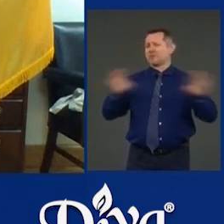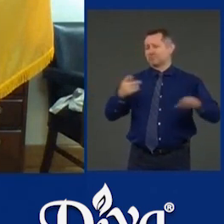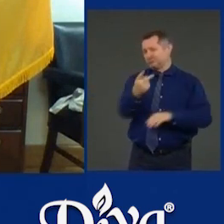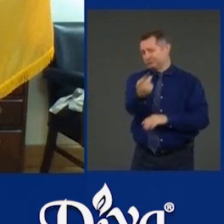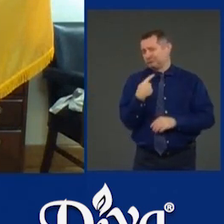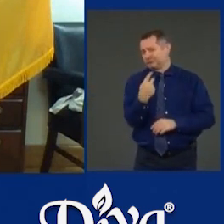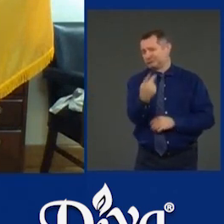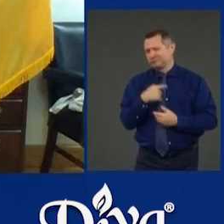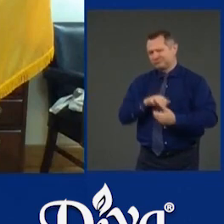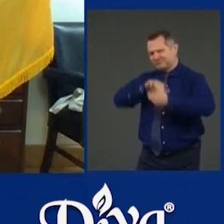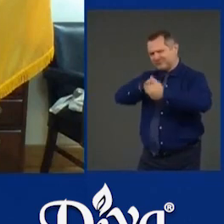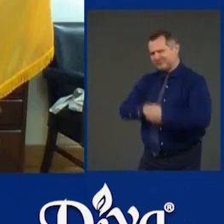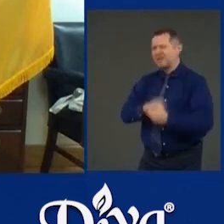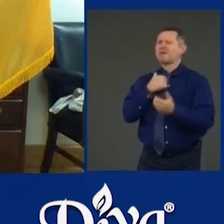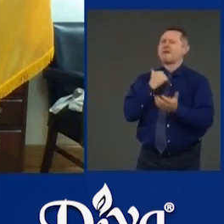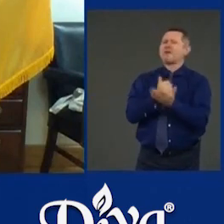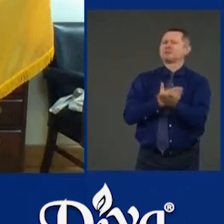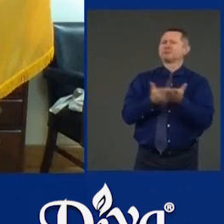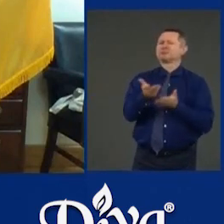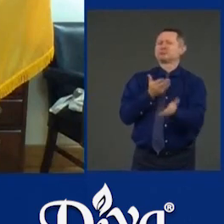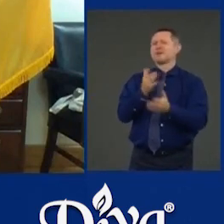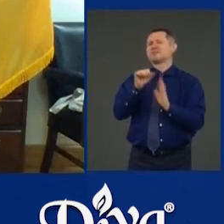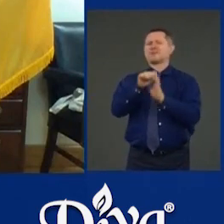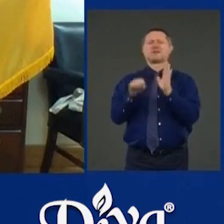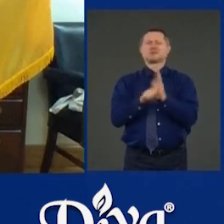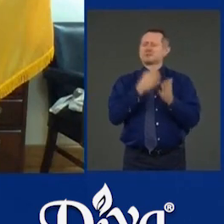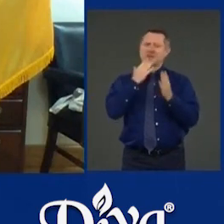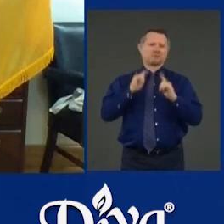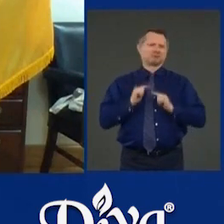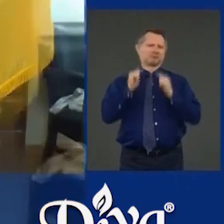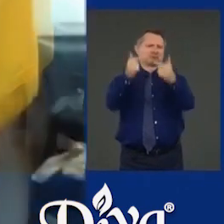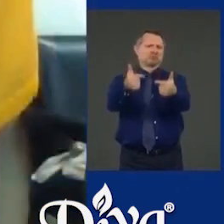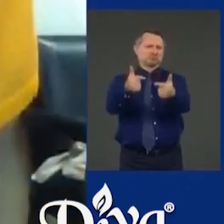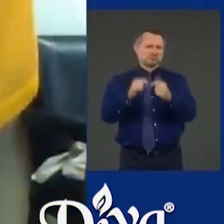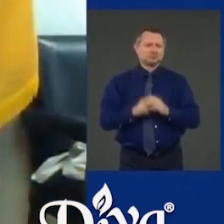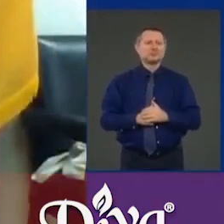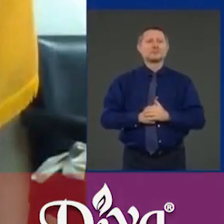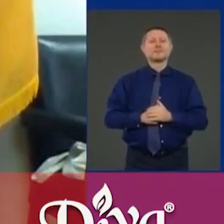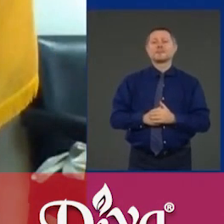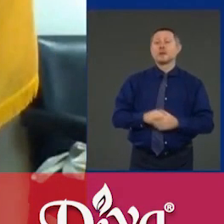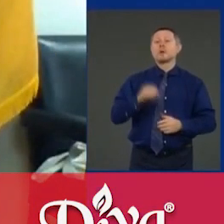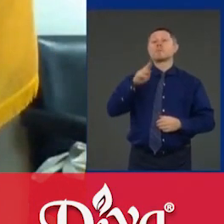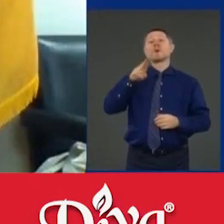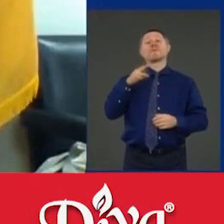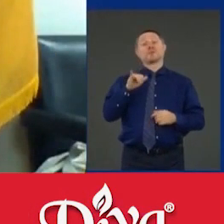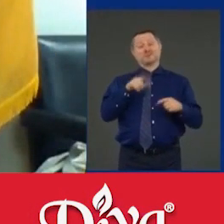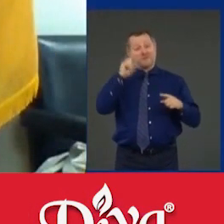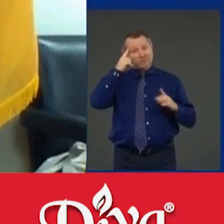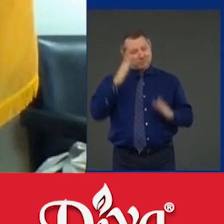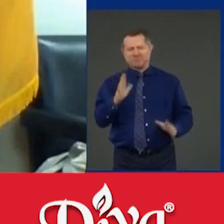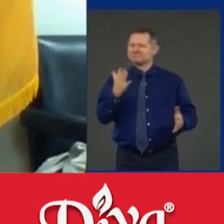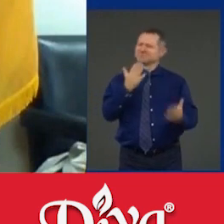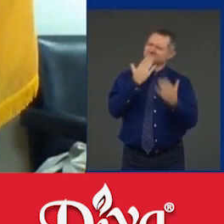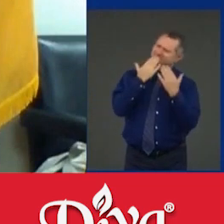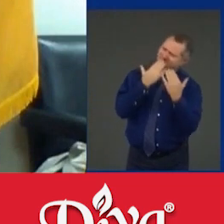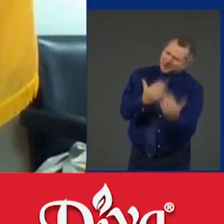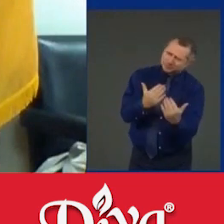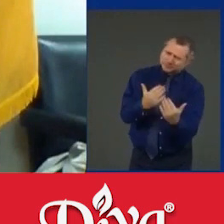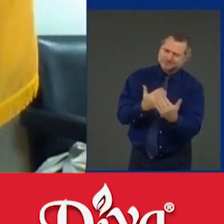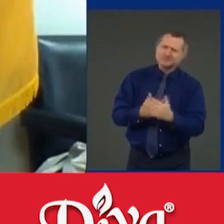for both states. So thank you very much, Governor Phil Murphy. Andrew, thank you. And I